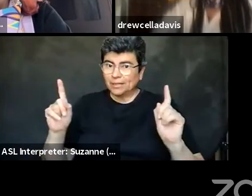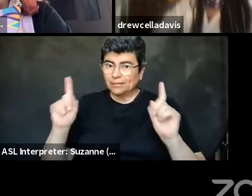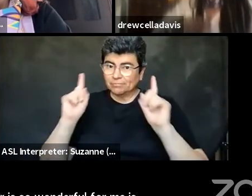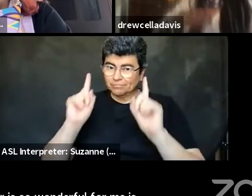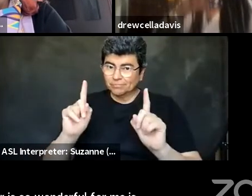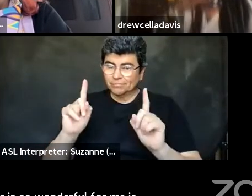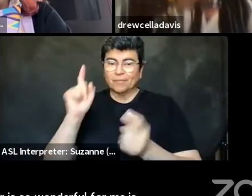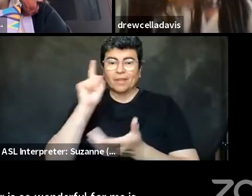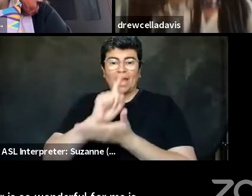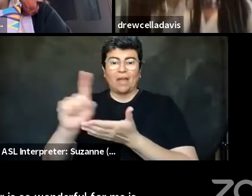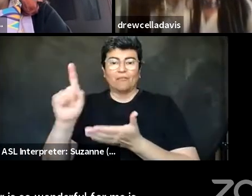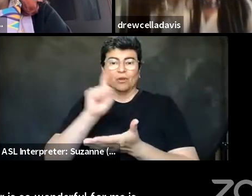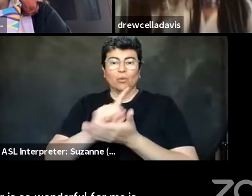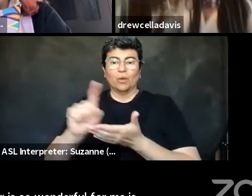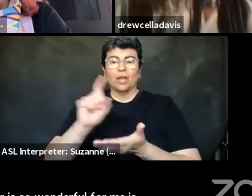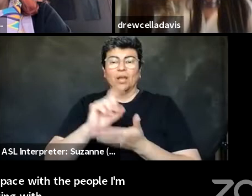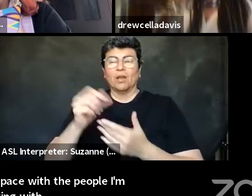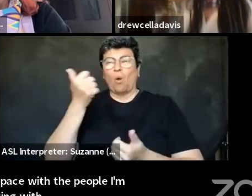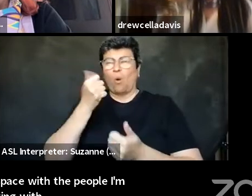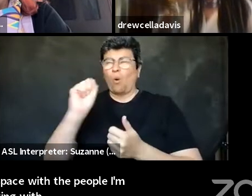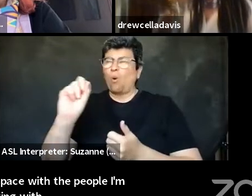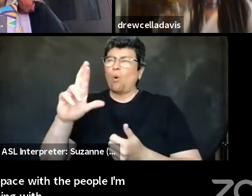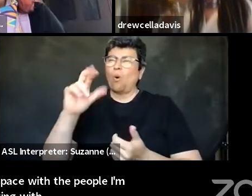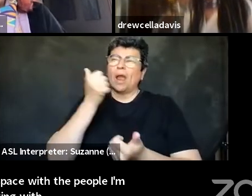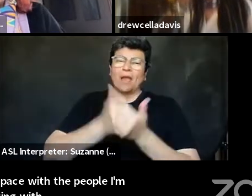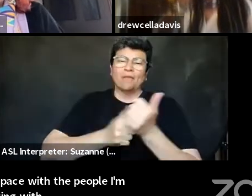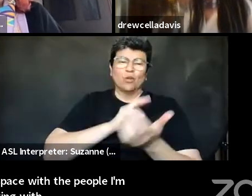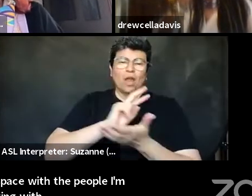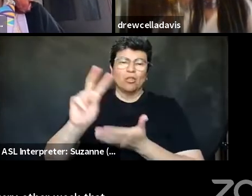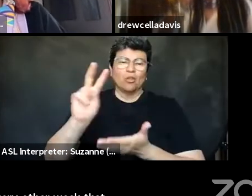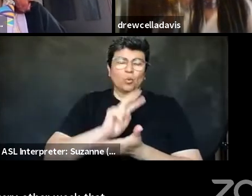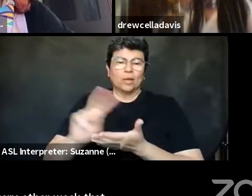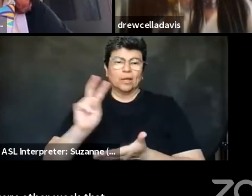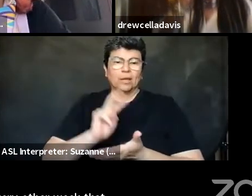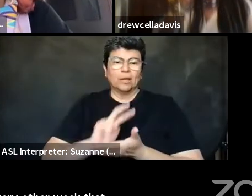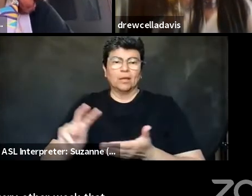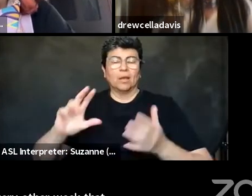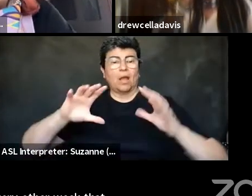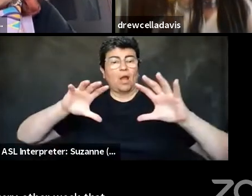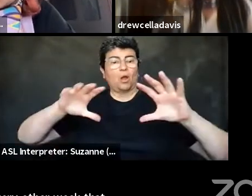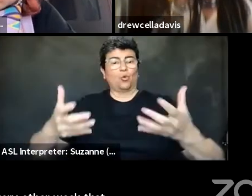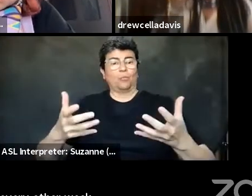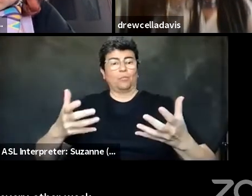every week or every other week, a group of